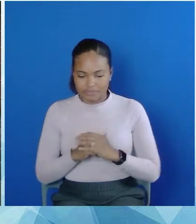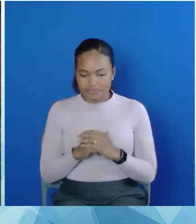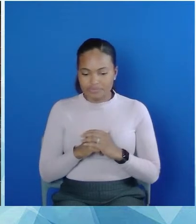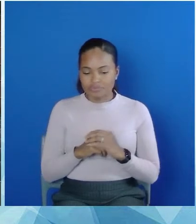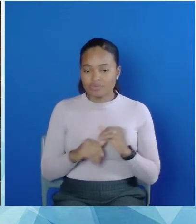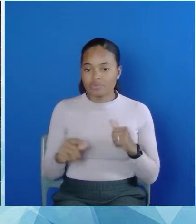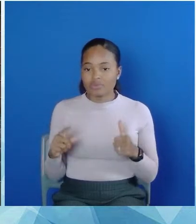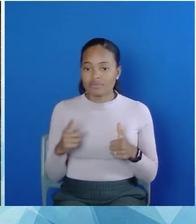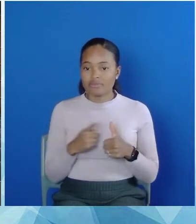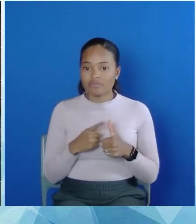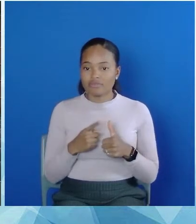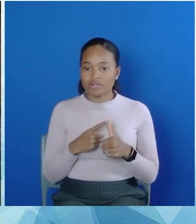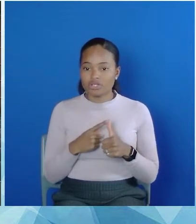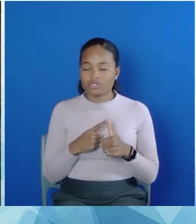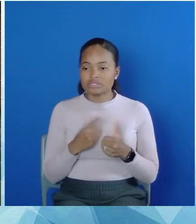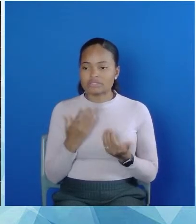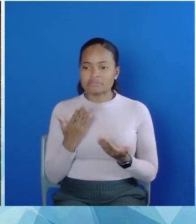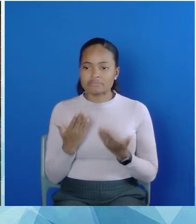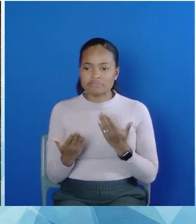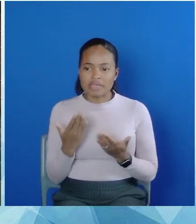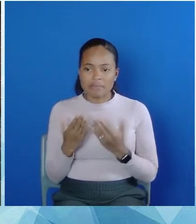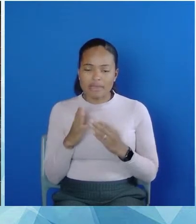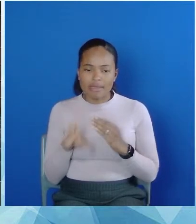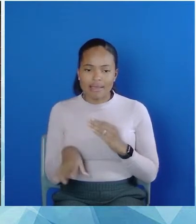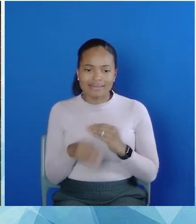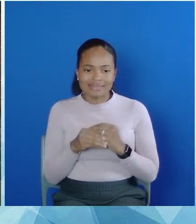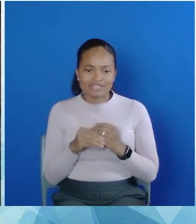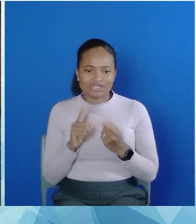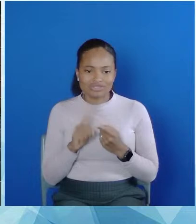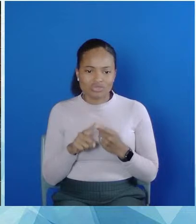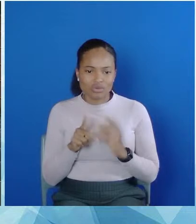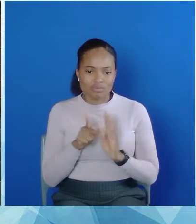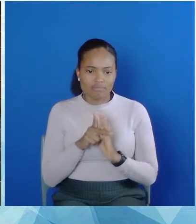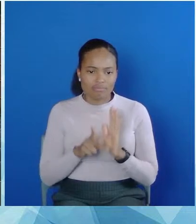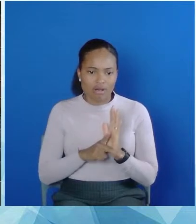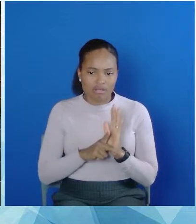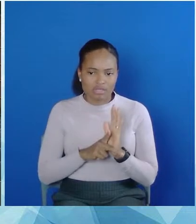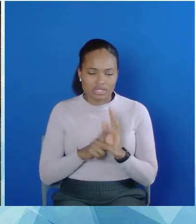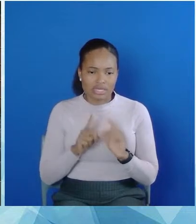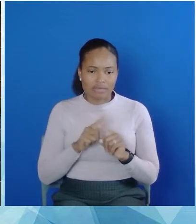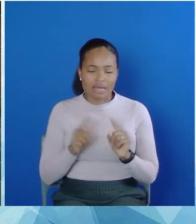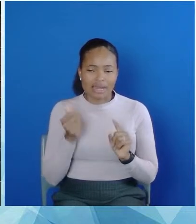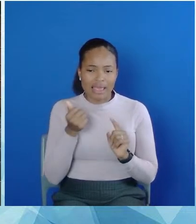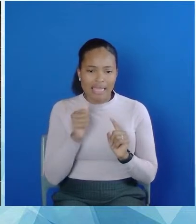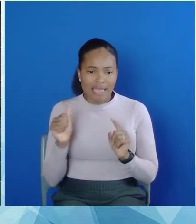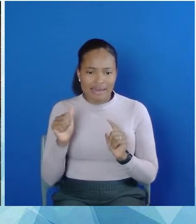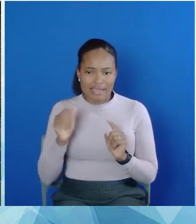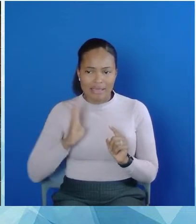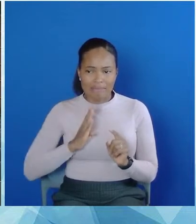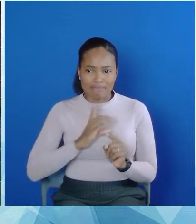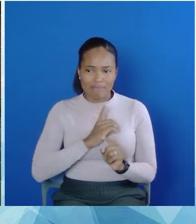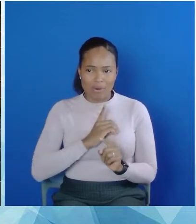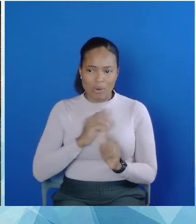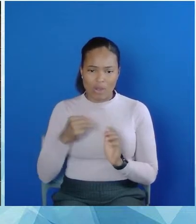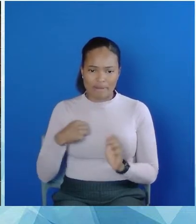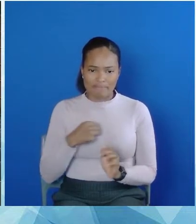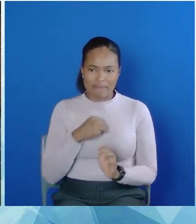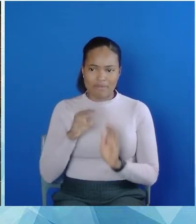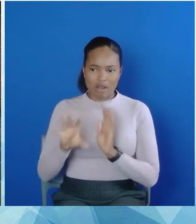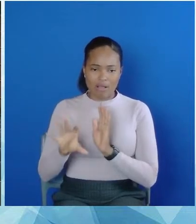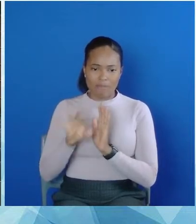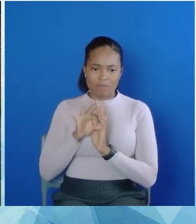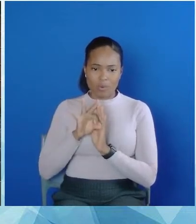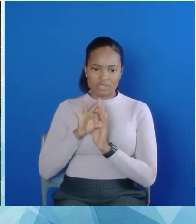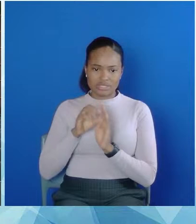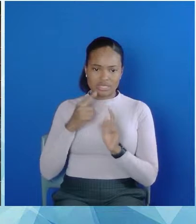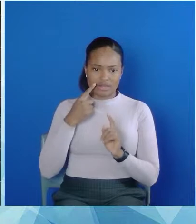First, this may be a policy addition, but any board member who is appointed to the board who is not familiar